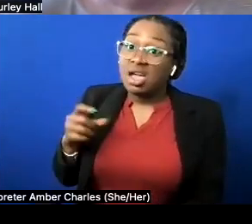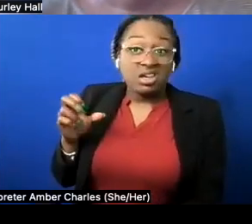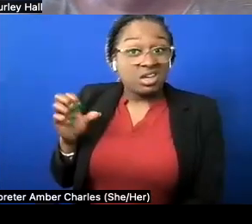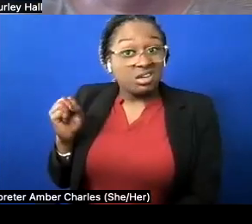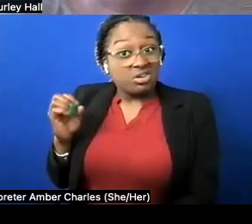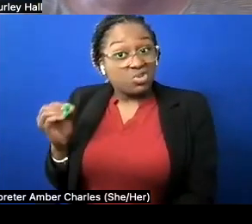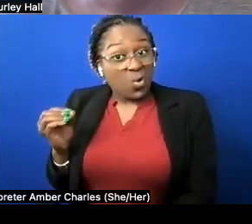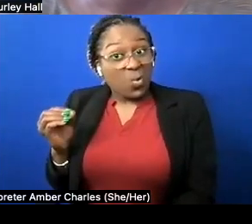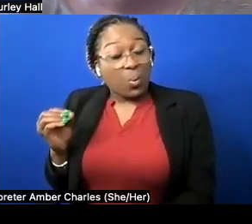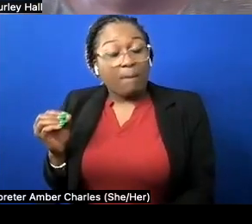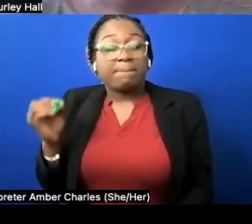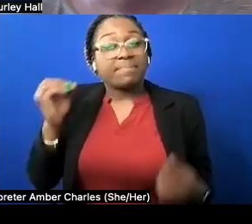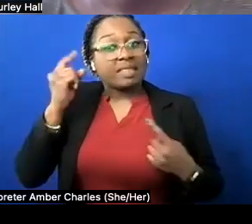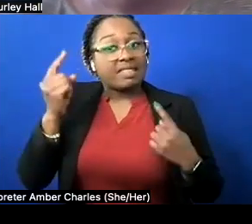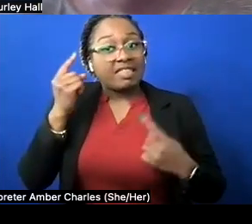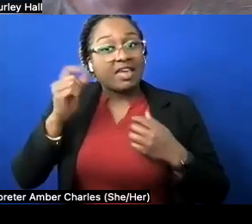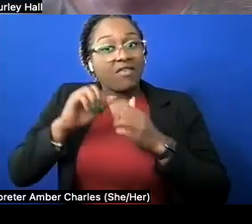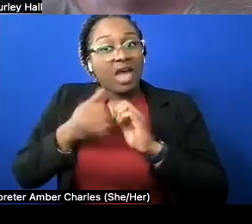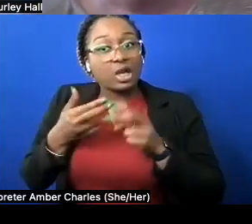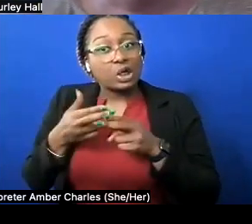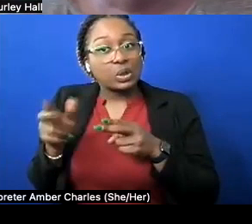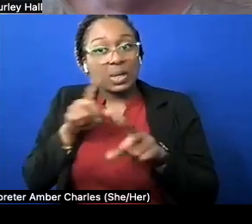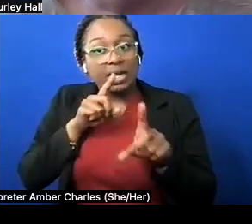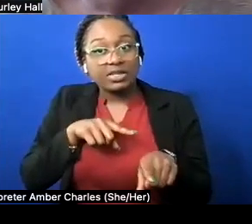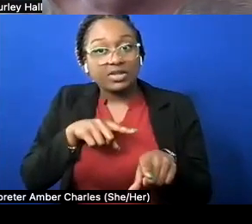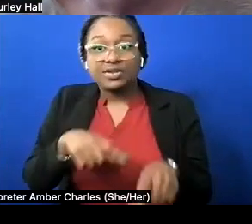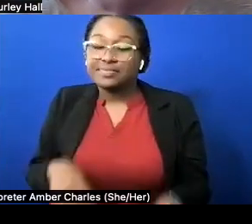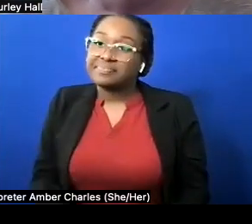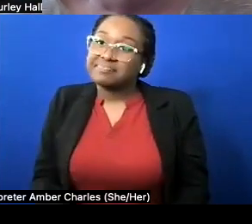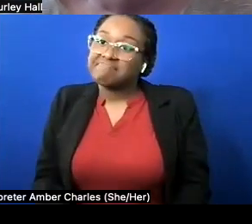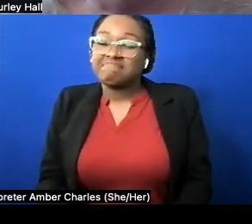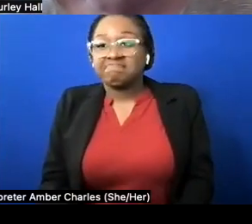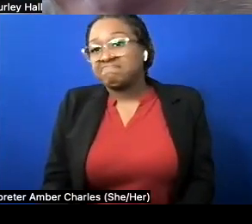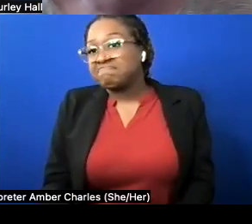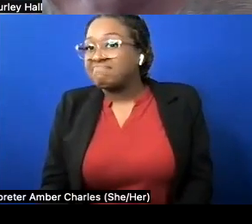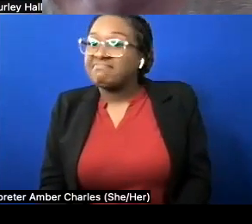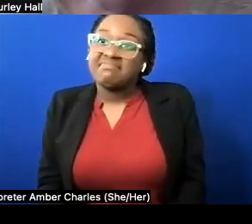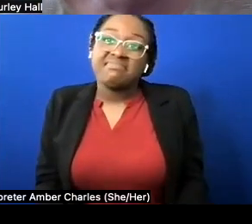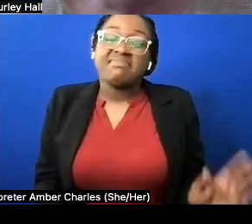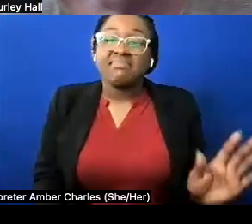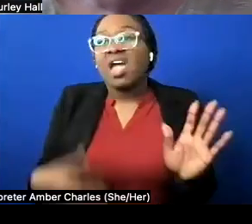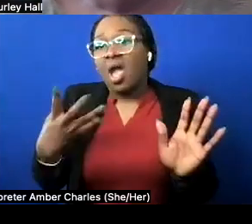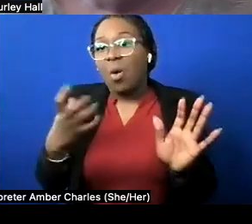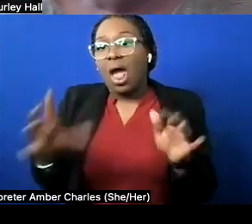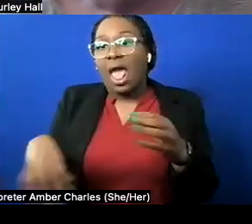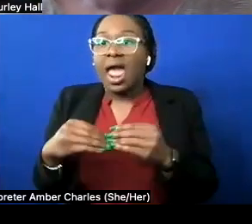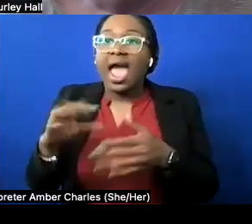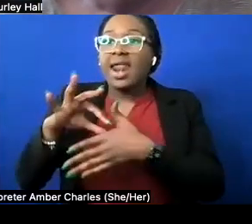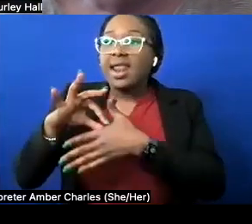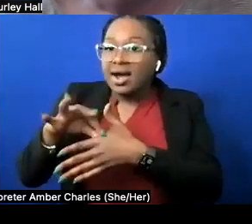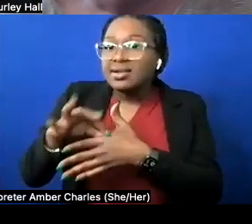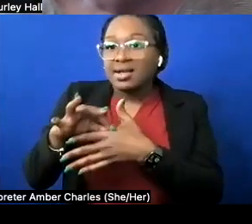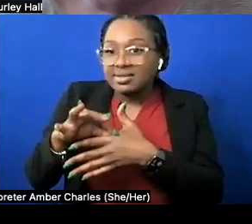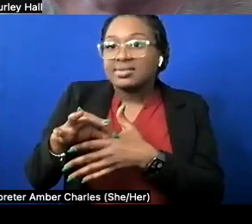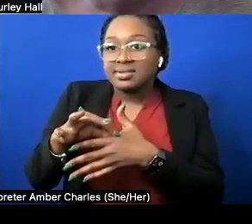So I was thinking of like short answer, and then like I also wanted to contextualize